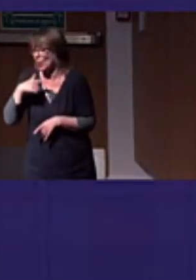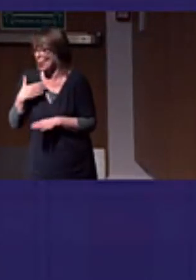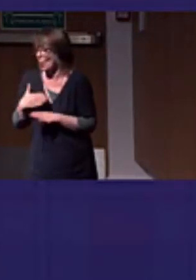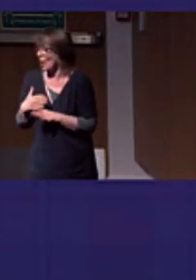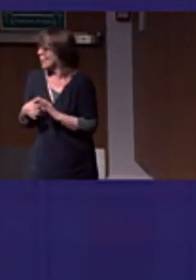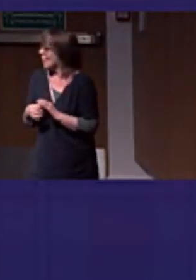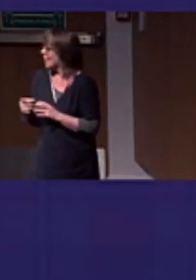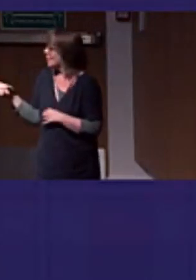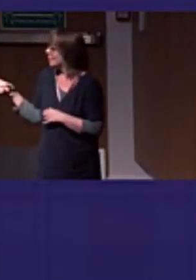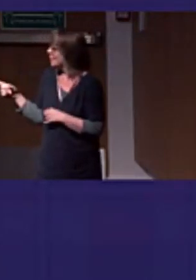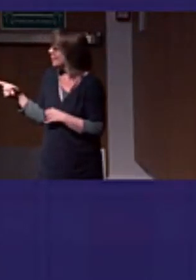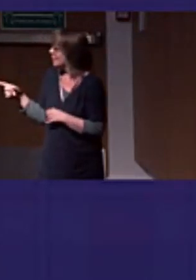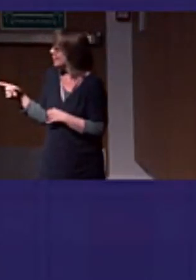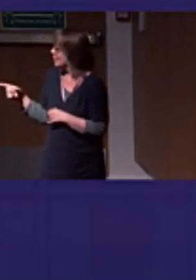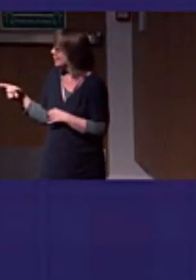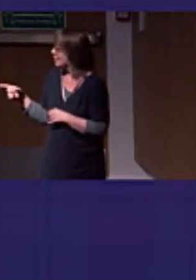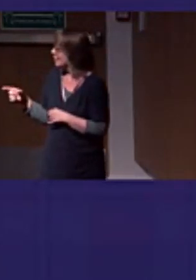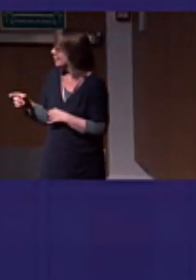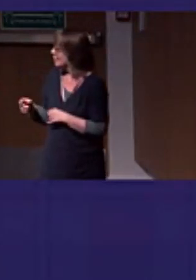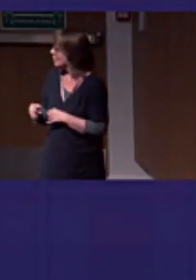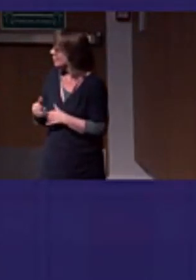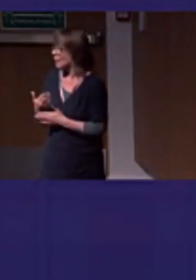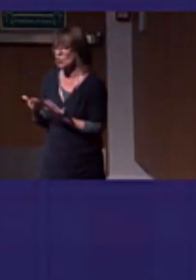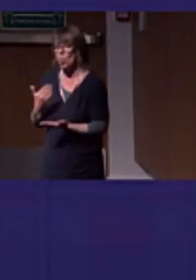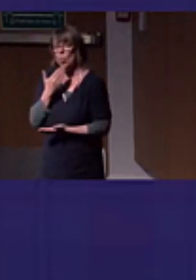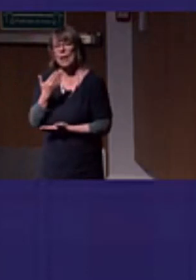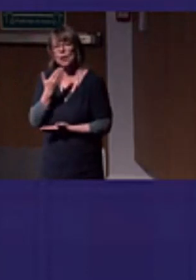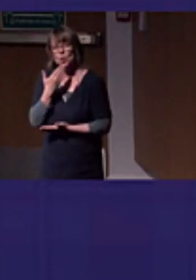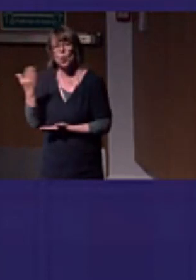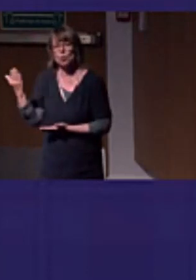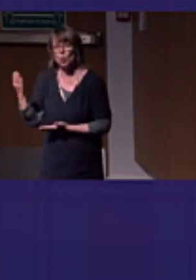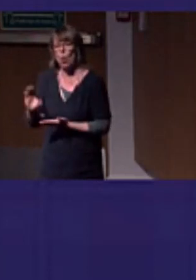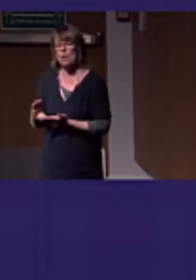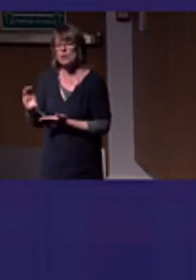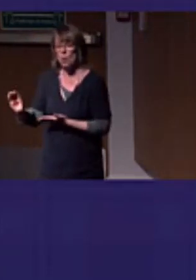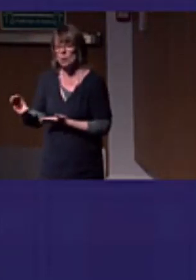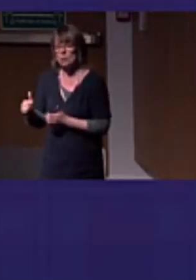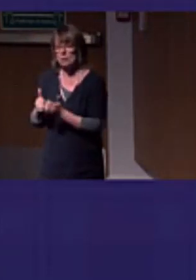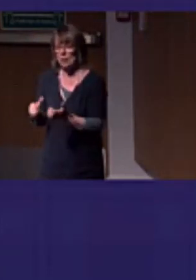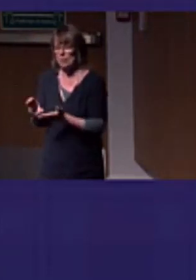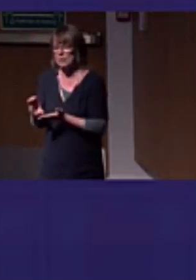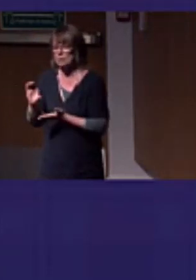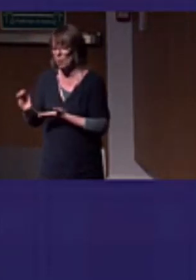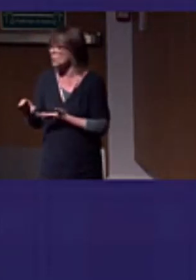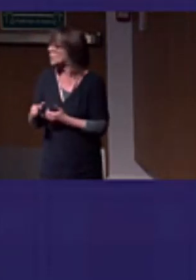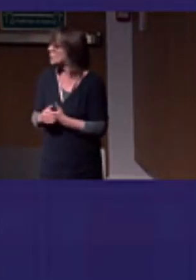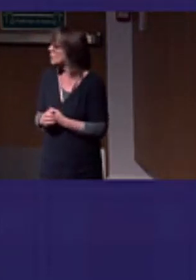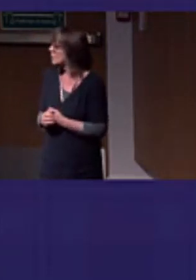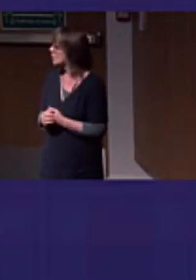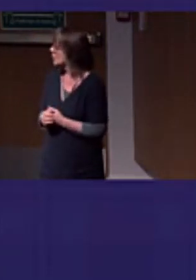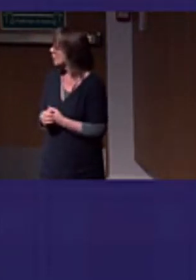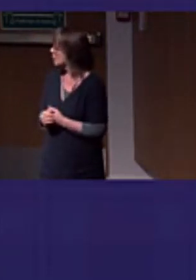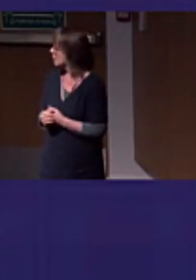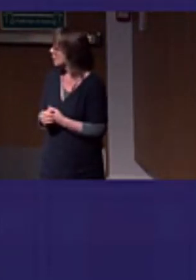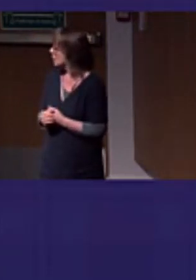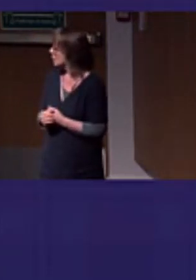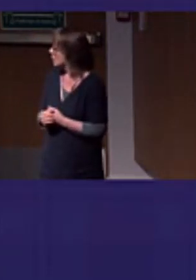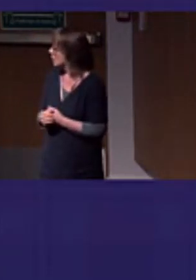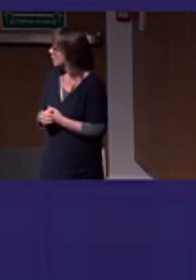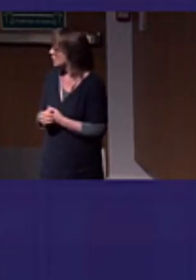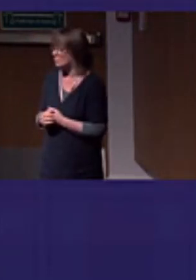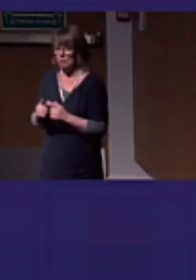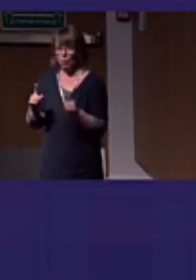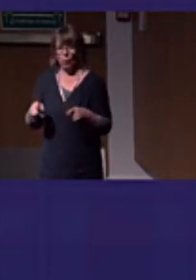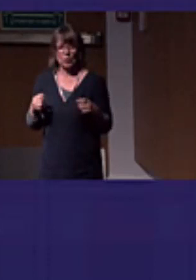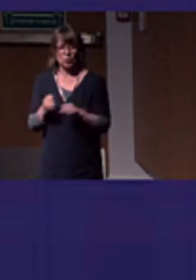So as we've said before, we've got gold sponsors and a few other sponsors there as well, and all the other sponsors are on the expo area. We couldn't